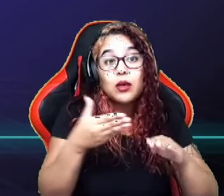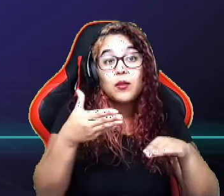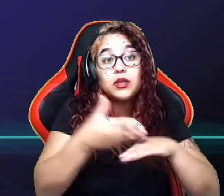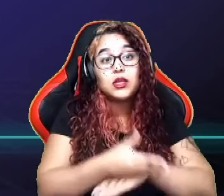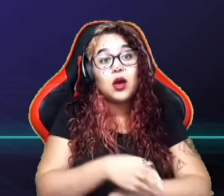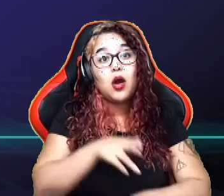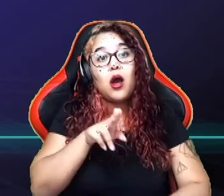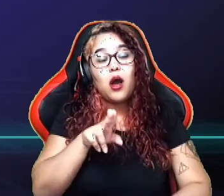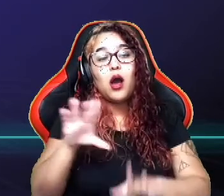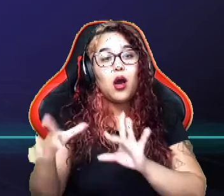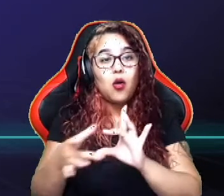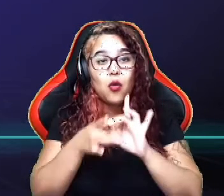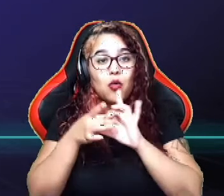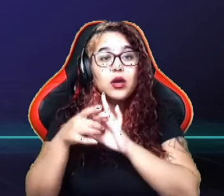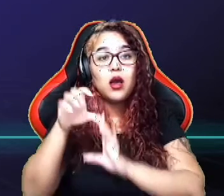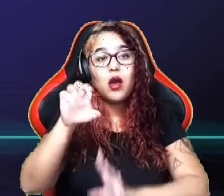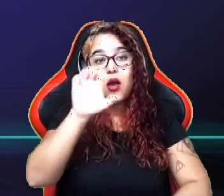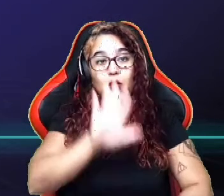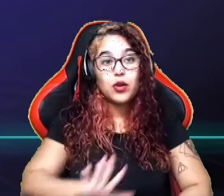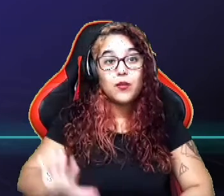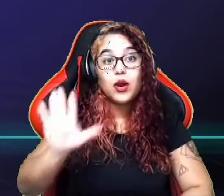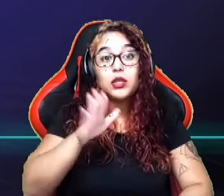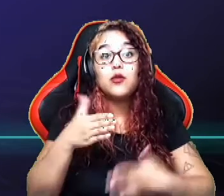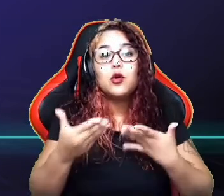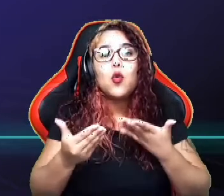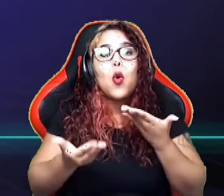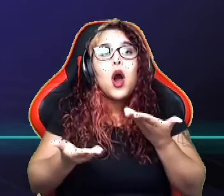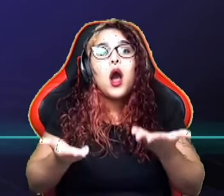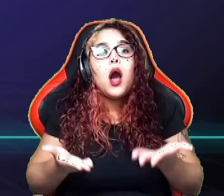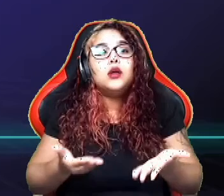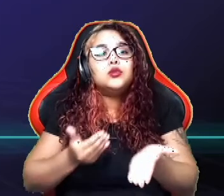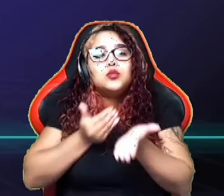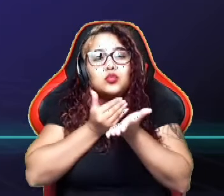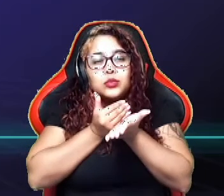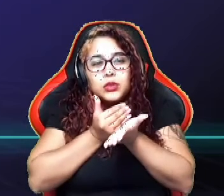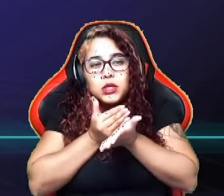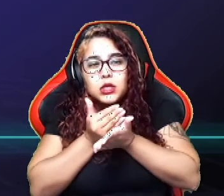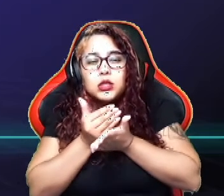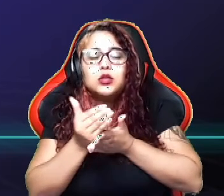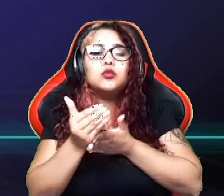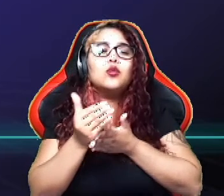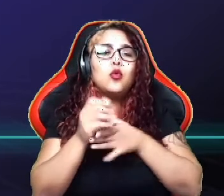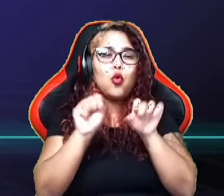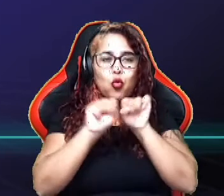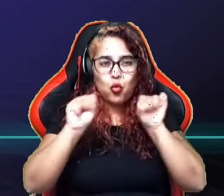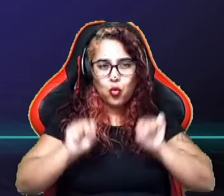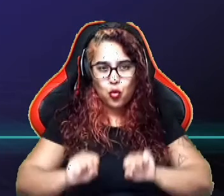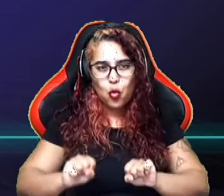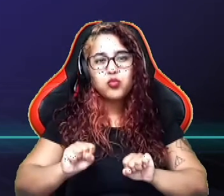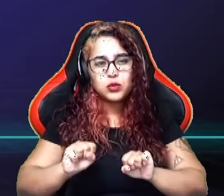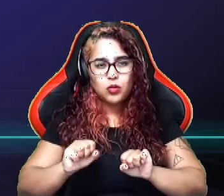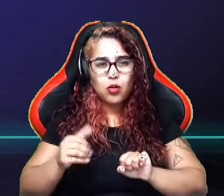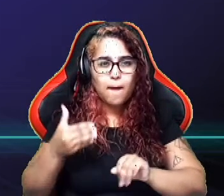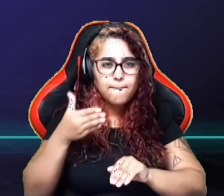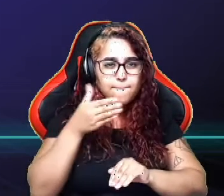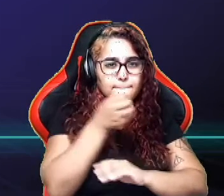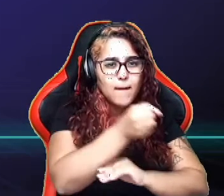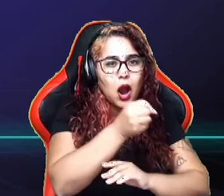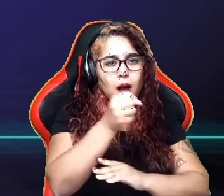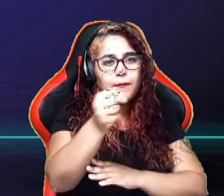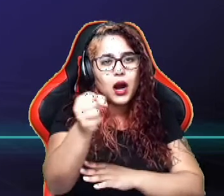had just ceased to be a dictatorship. We joined the EU, and the computers